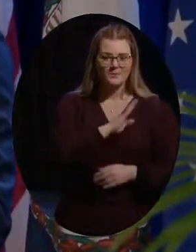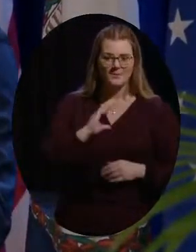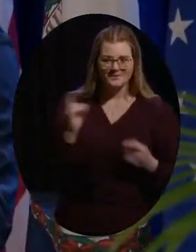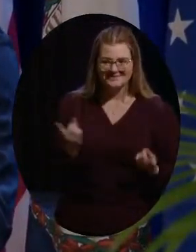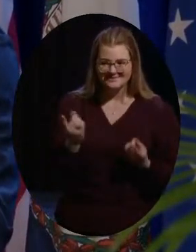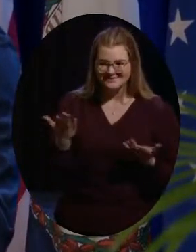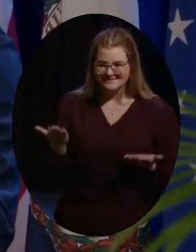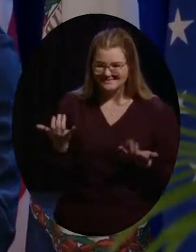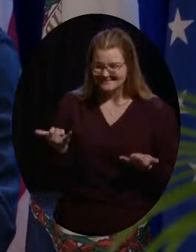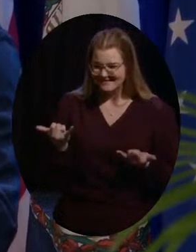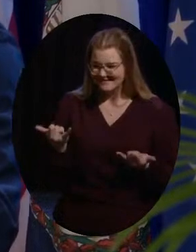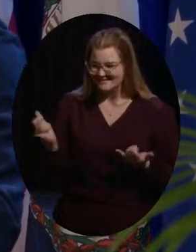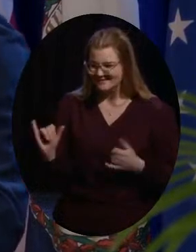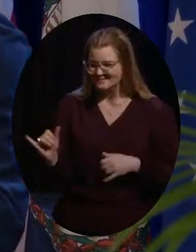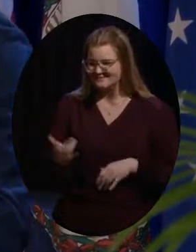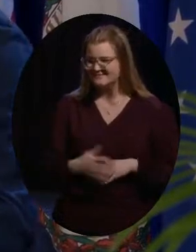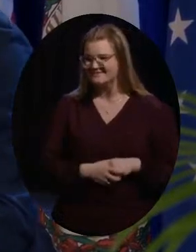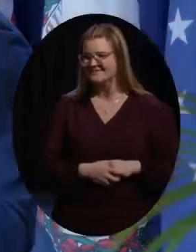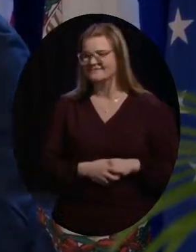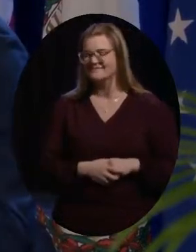well.